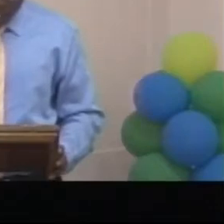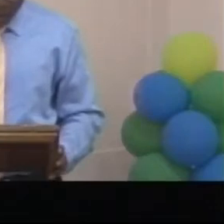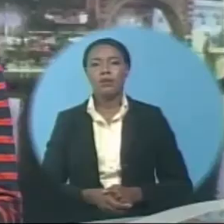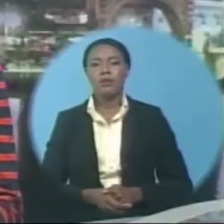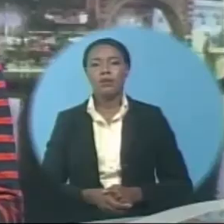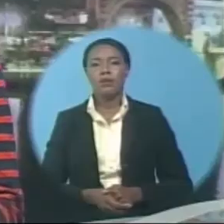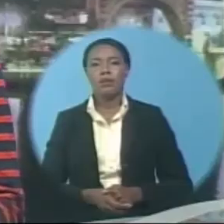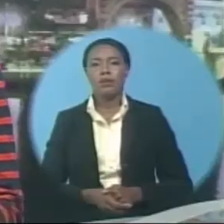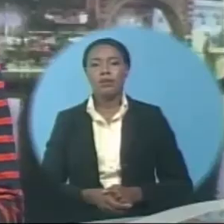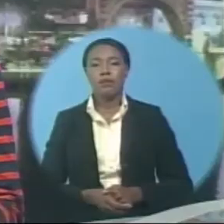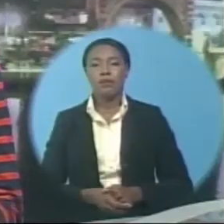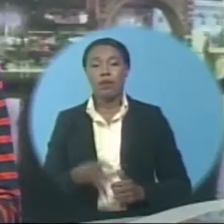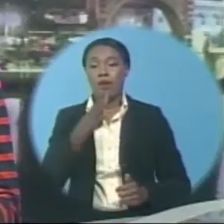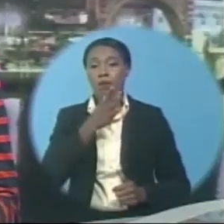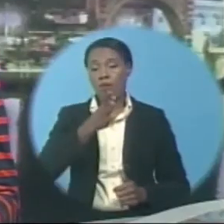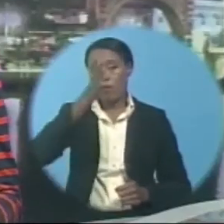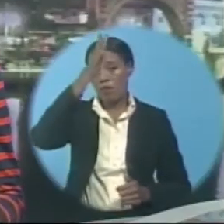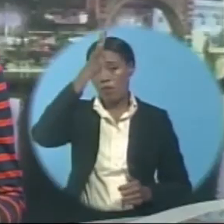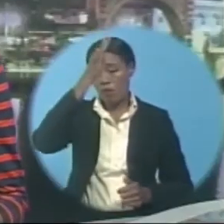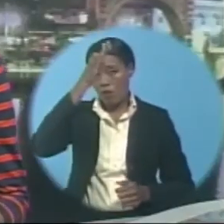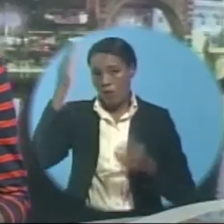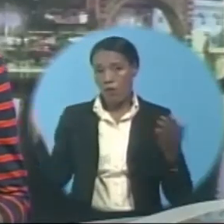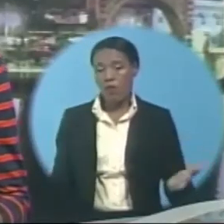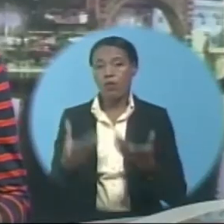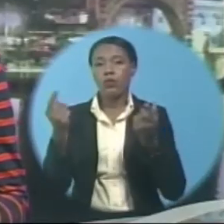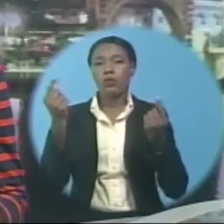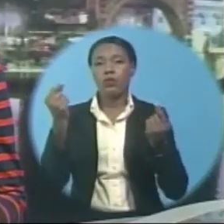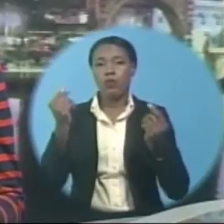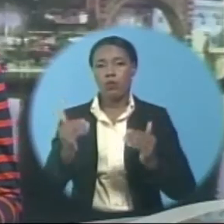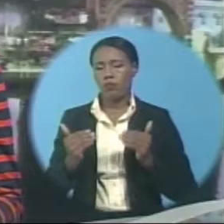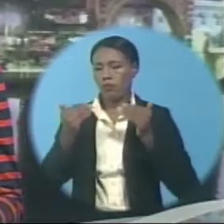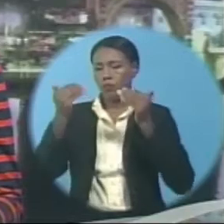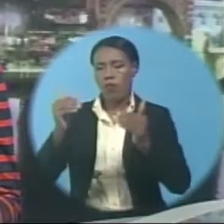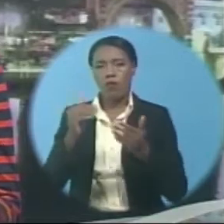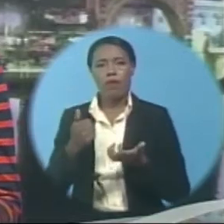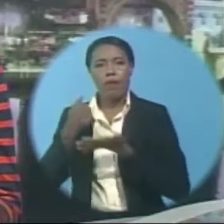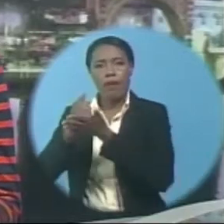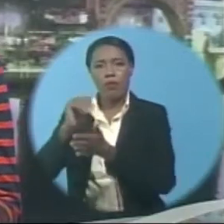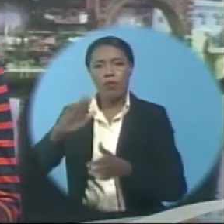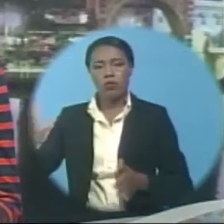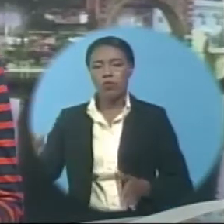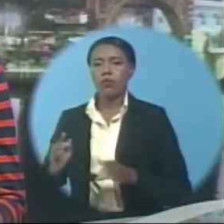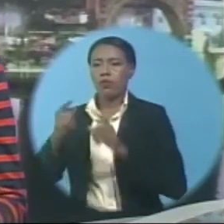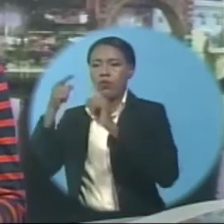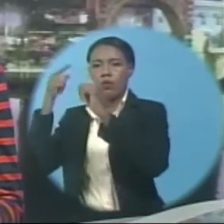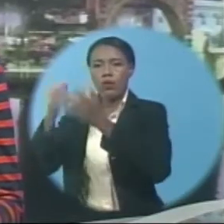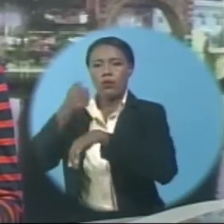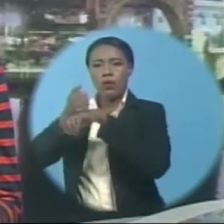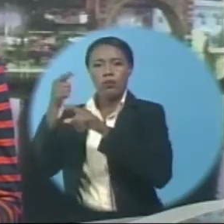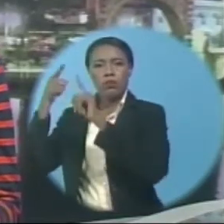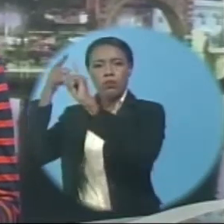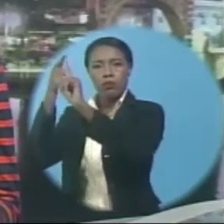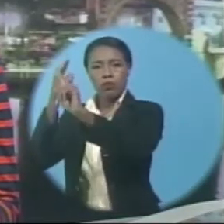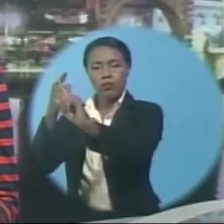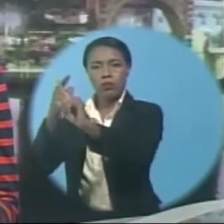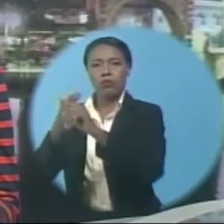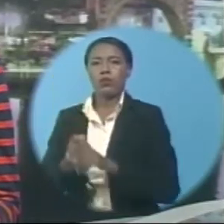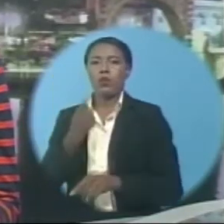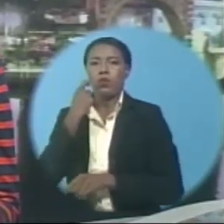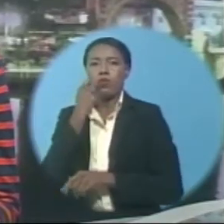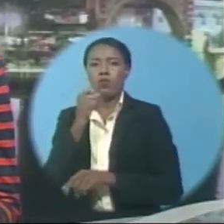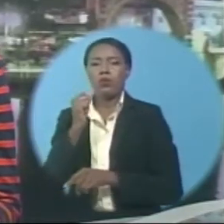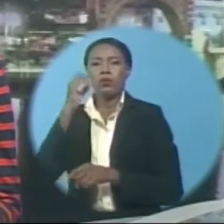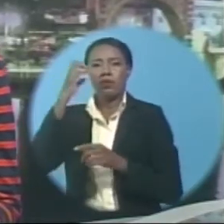efforts. Parents have been encouraged to step up when it comes to guiding their children's development. This from Parliamentary Secretary in